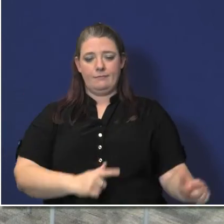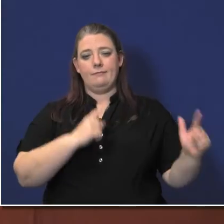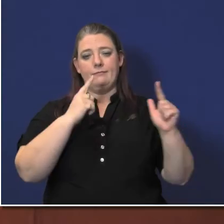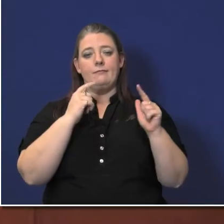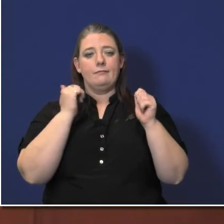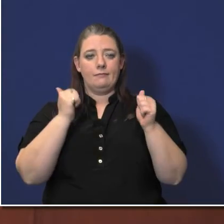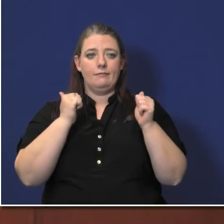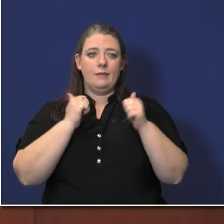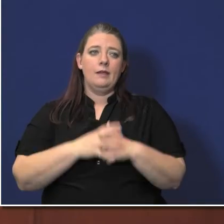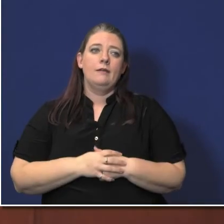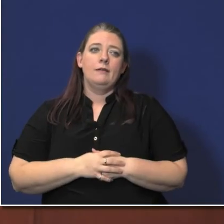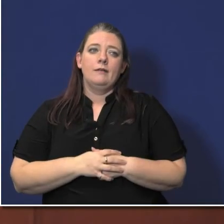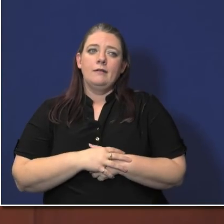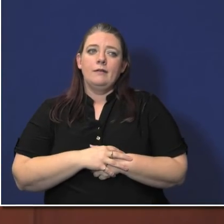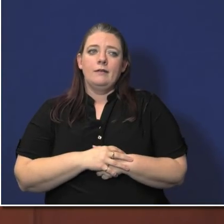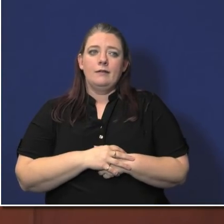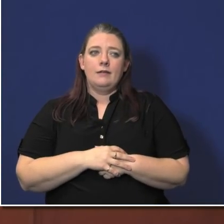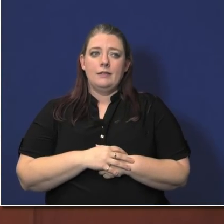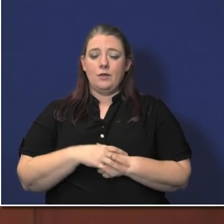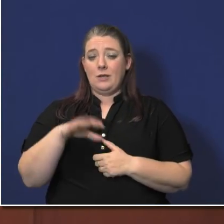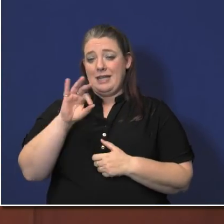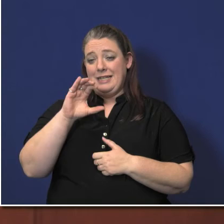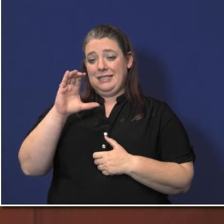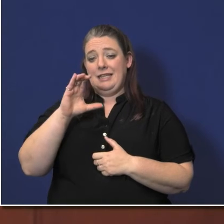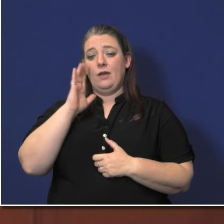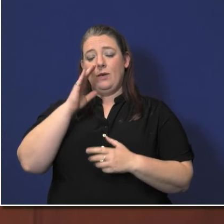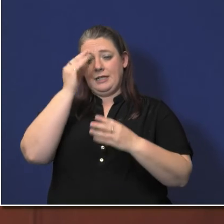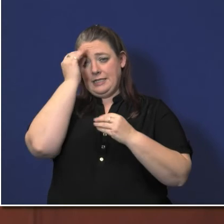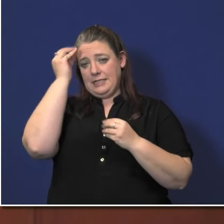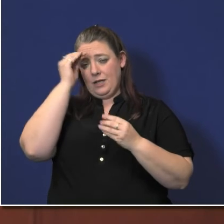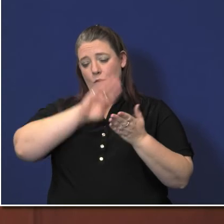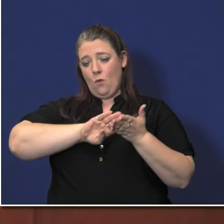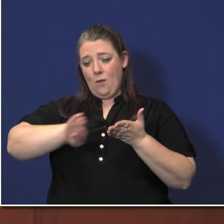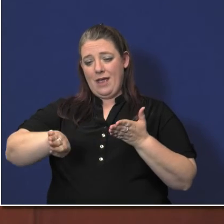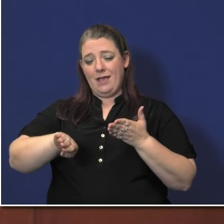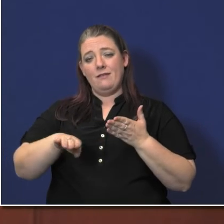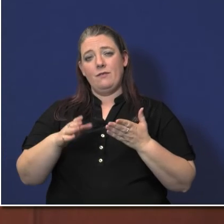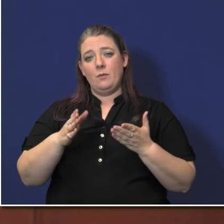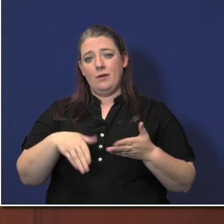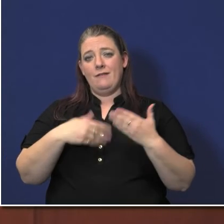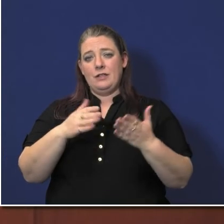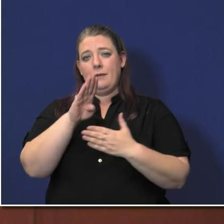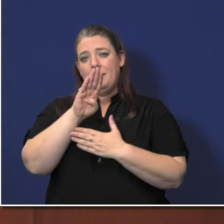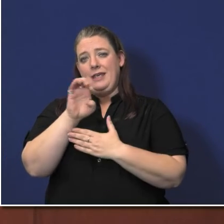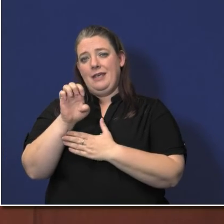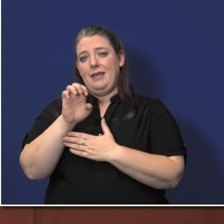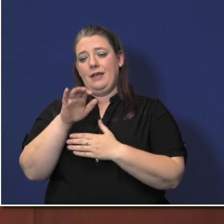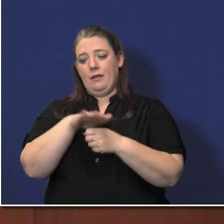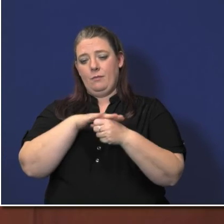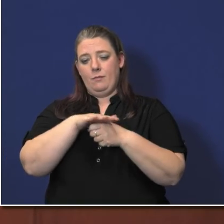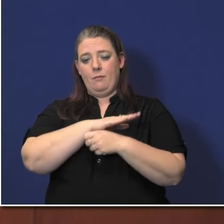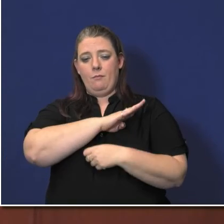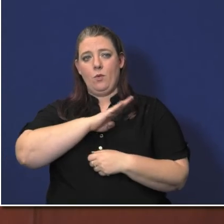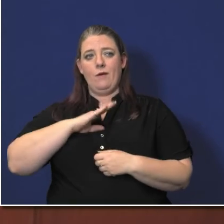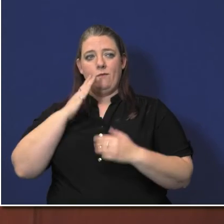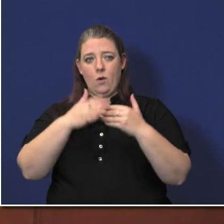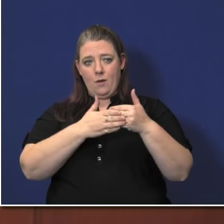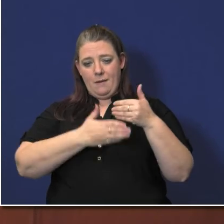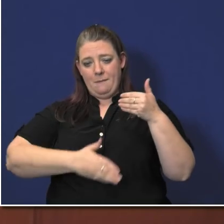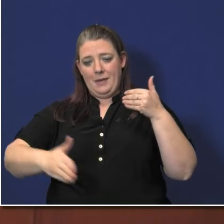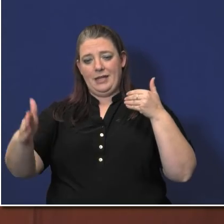you. 9C, the board will consider waiving provisions in BE local board meetings for the remainder